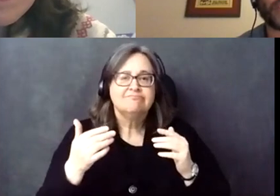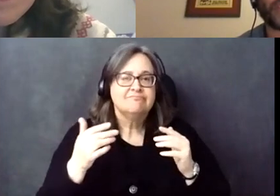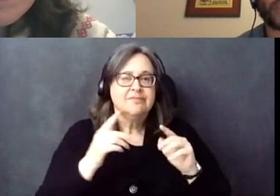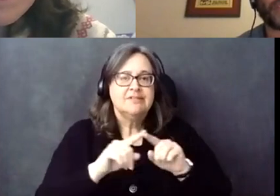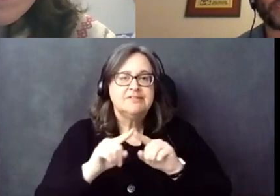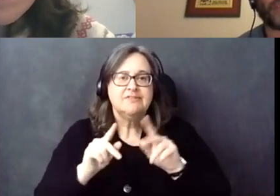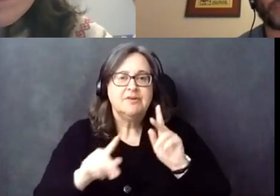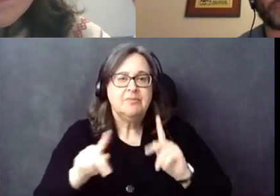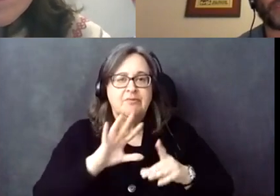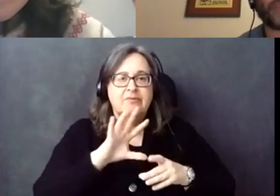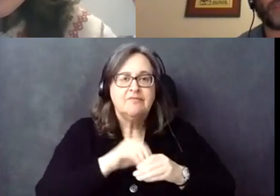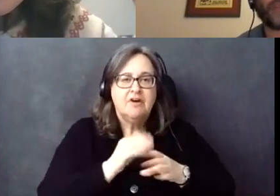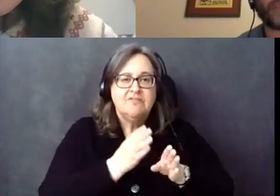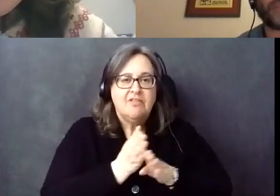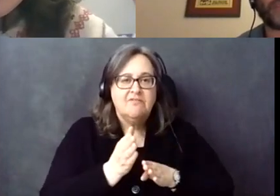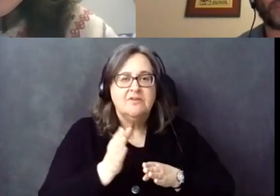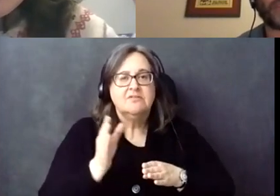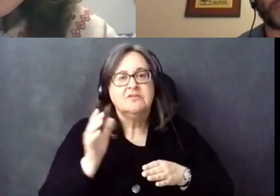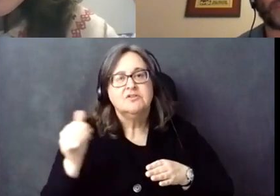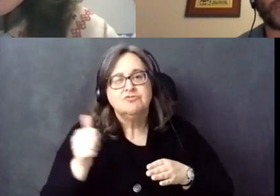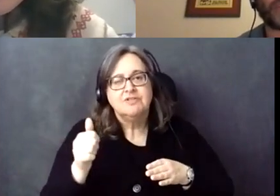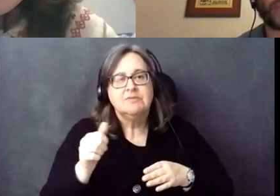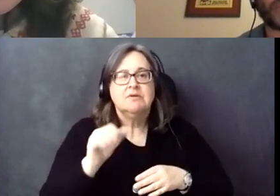in the field of transportation, CDOT, IDOT,